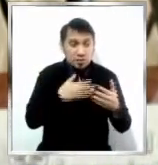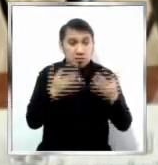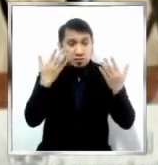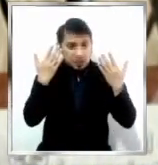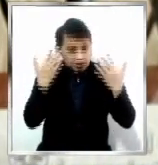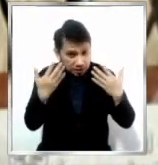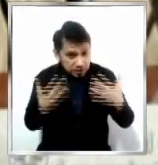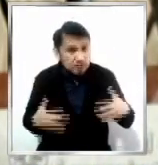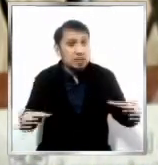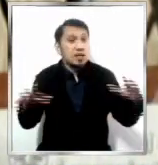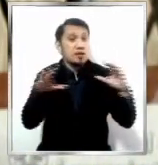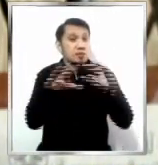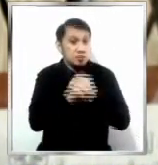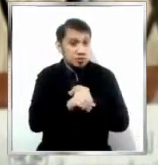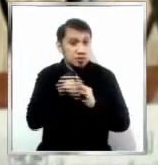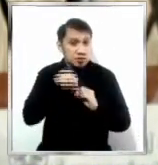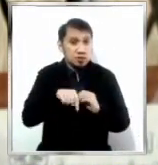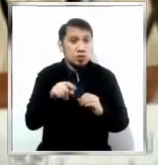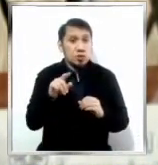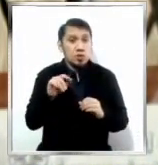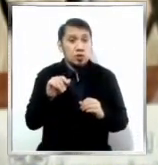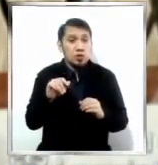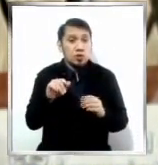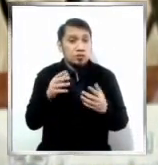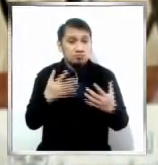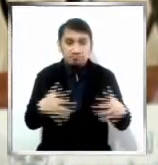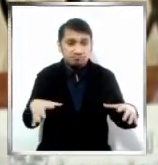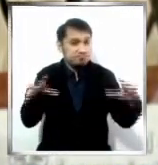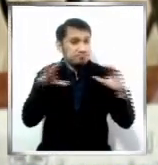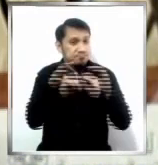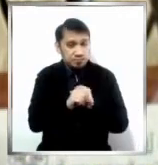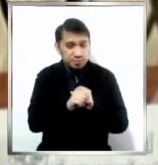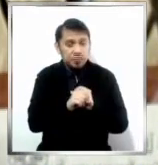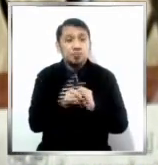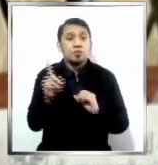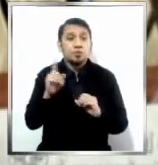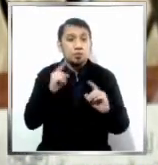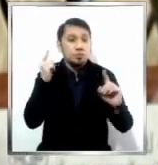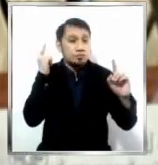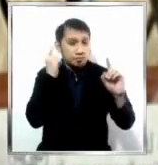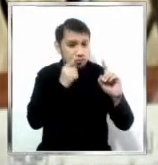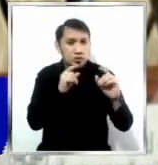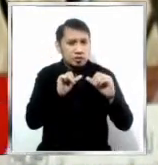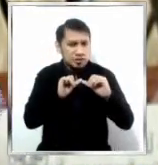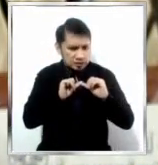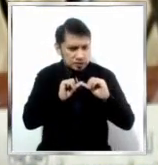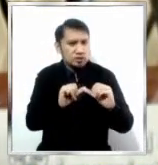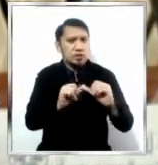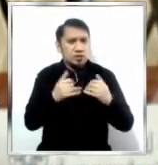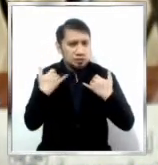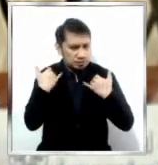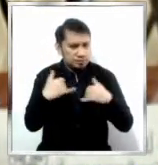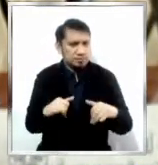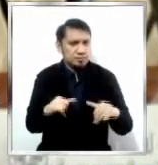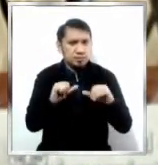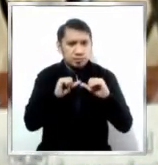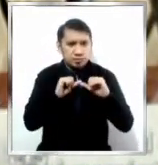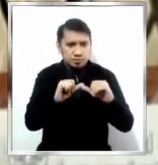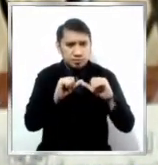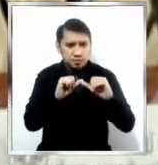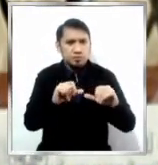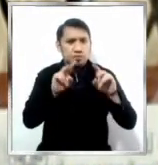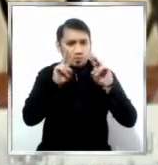the task force is finished, we intend to continue this investigation being conducted